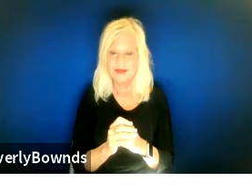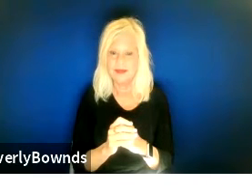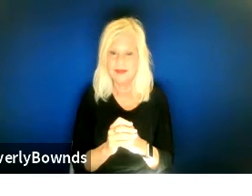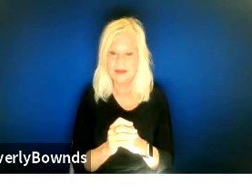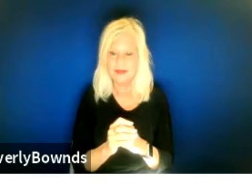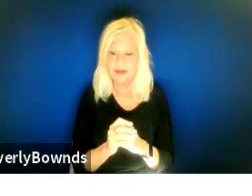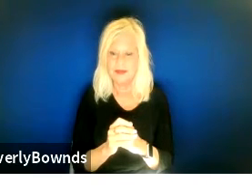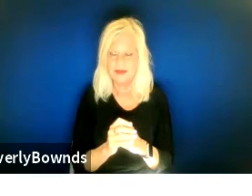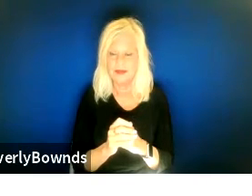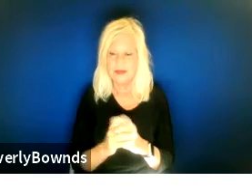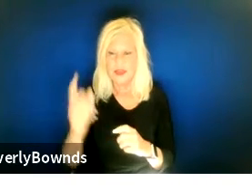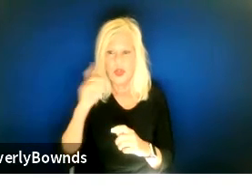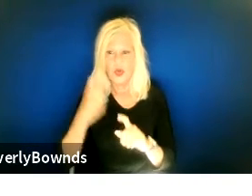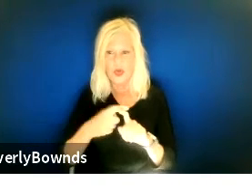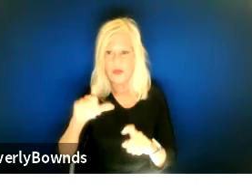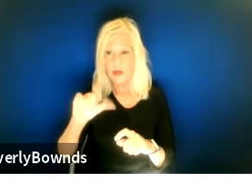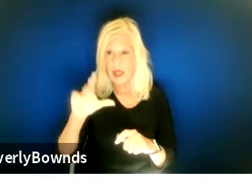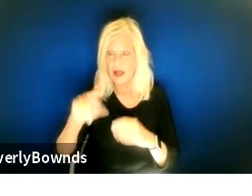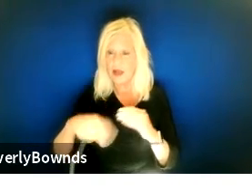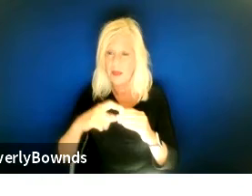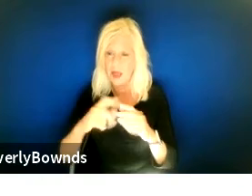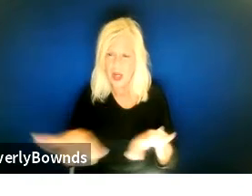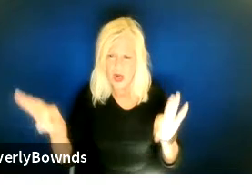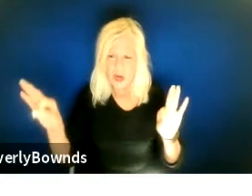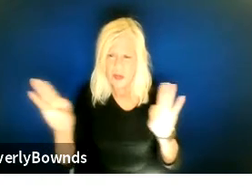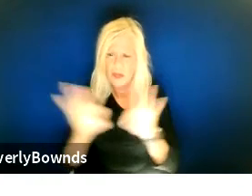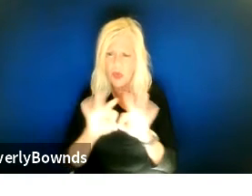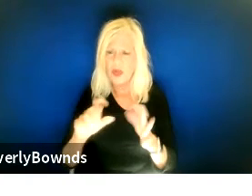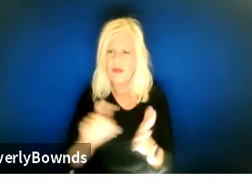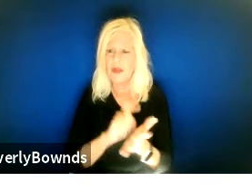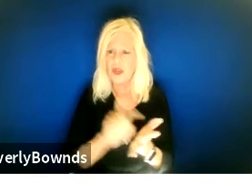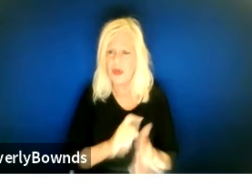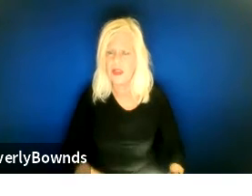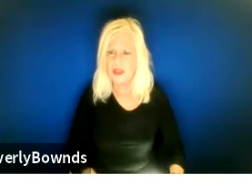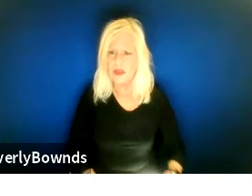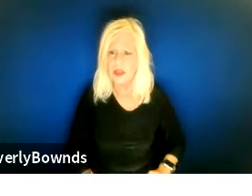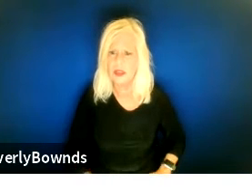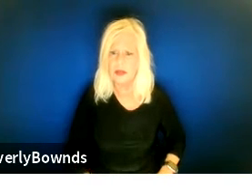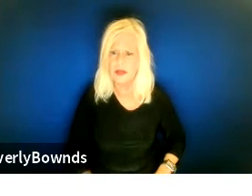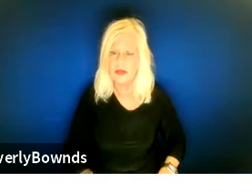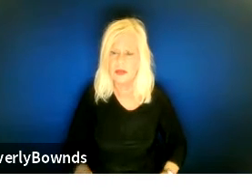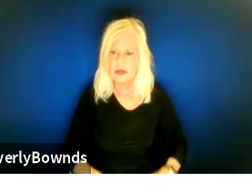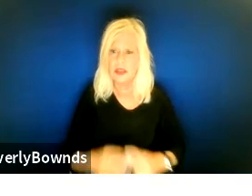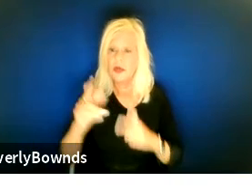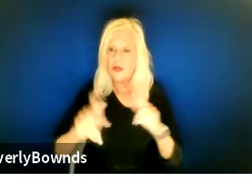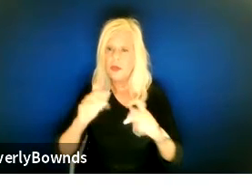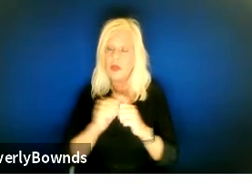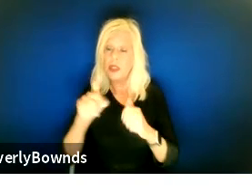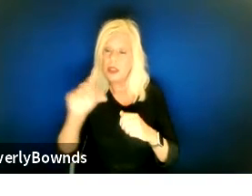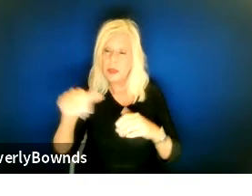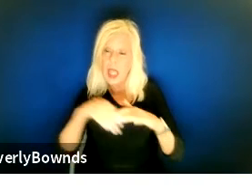You all heard from Allison about the importance of directory, especially for people with disability, about accessible